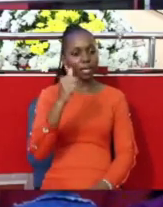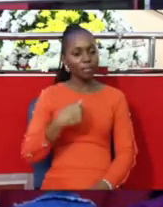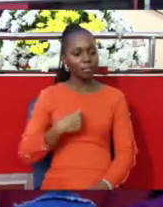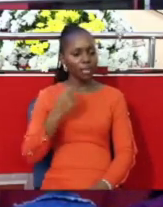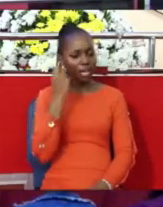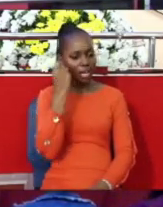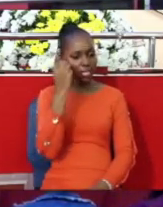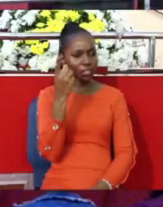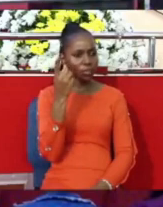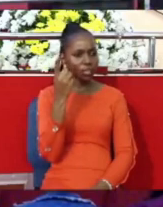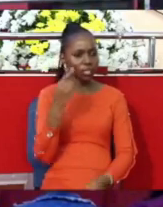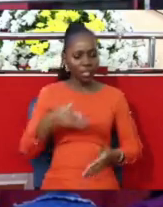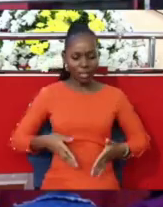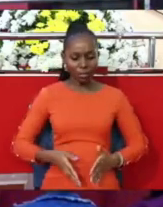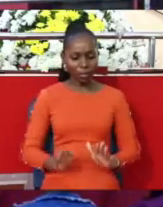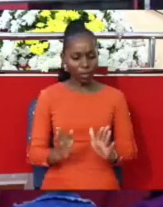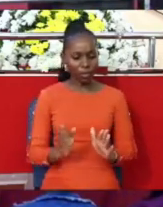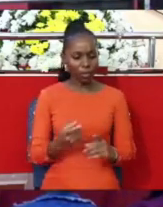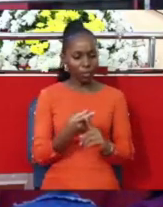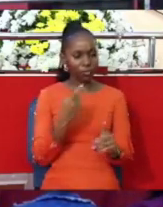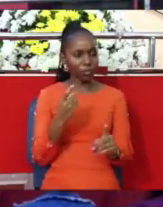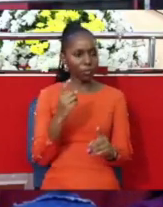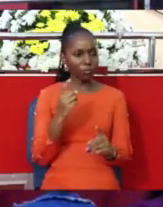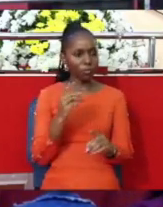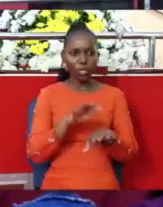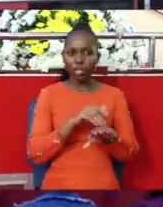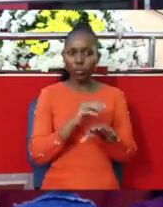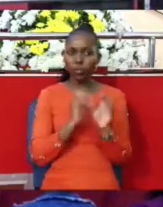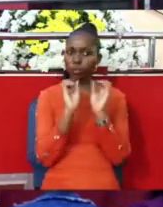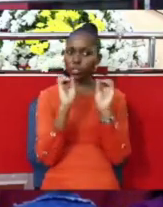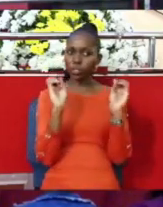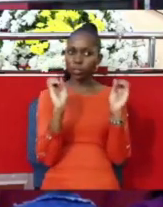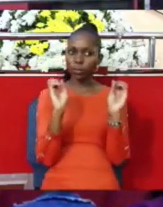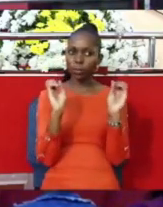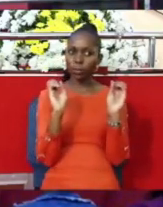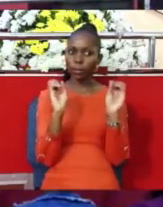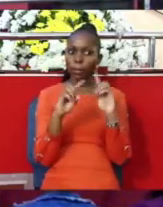landed in Kericho. Wao walikuwa wametokelezea eneo la Kericho.